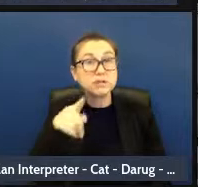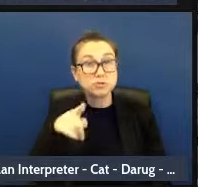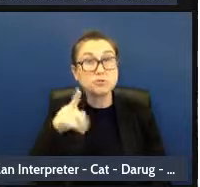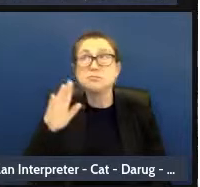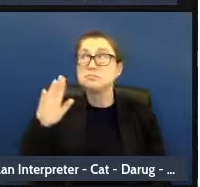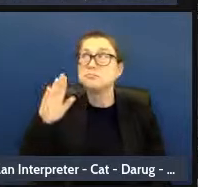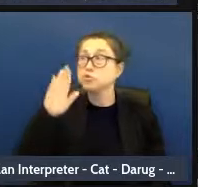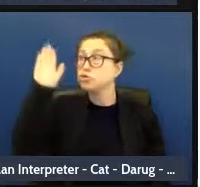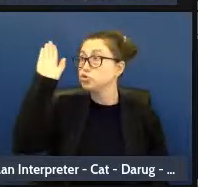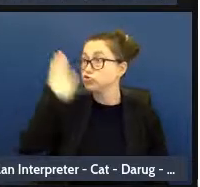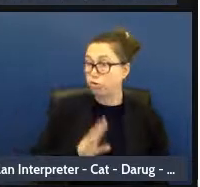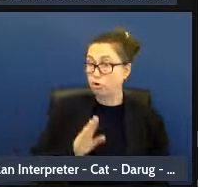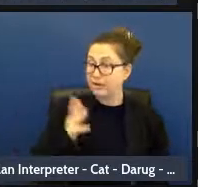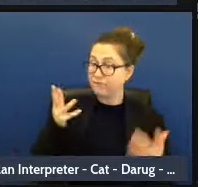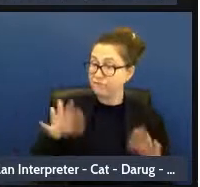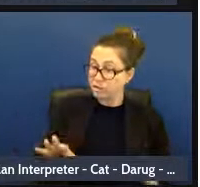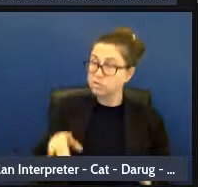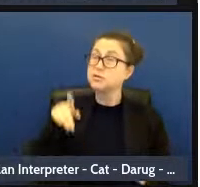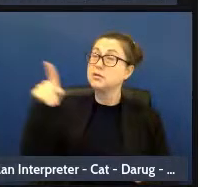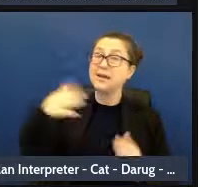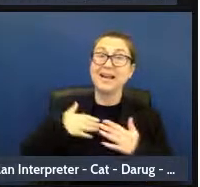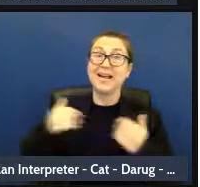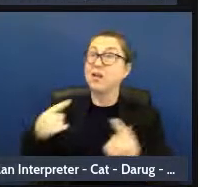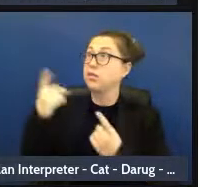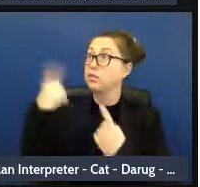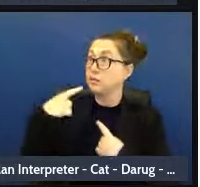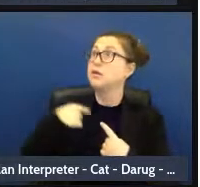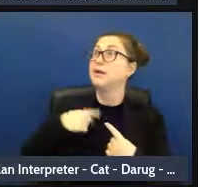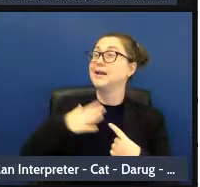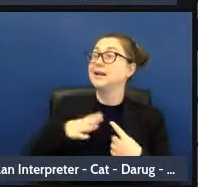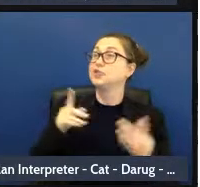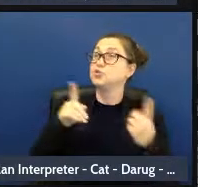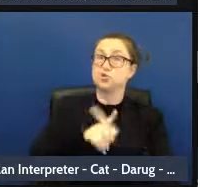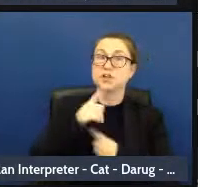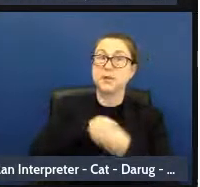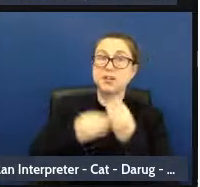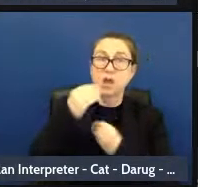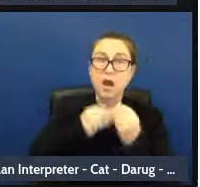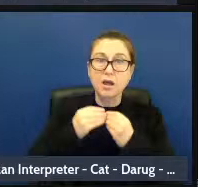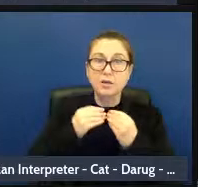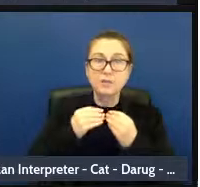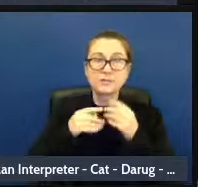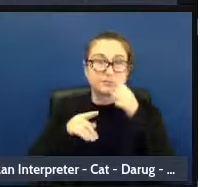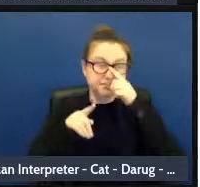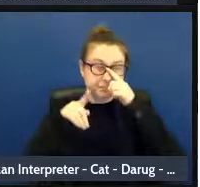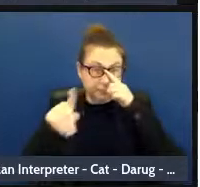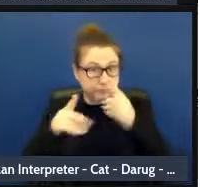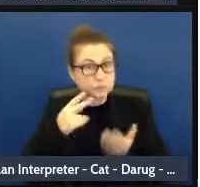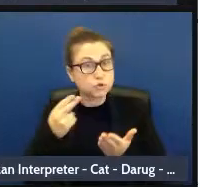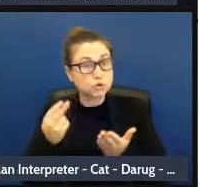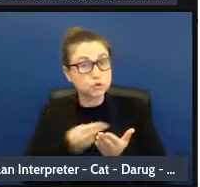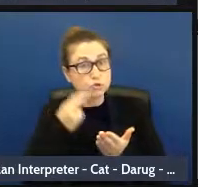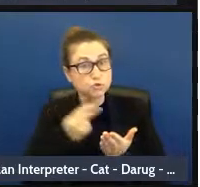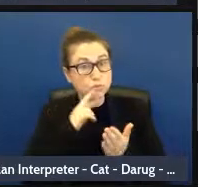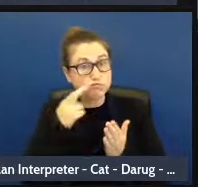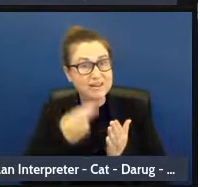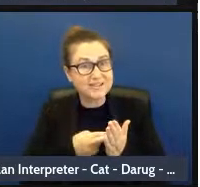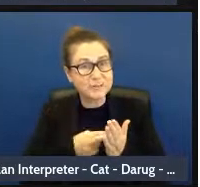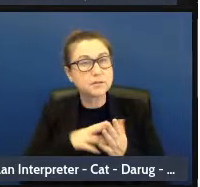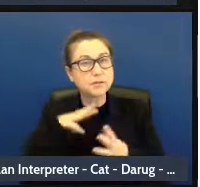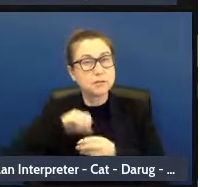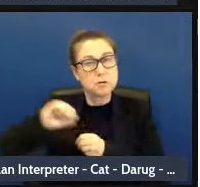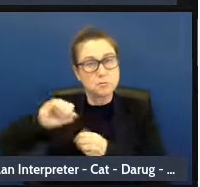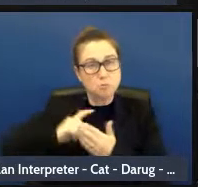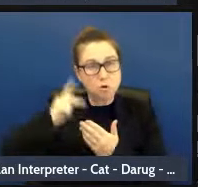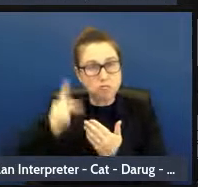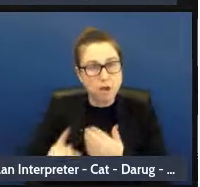that your health team are recommending some dietary changes. And so this gorgeous looking soup recipe is part of that program.